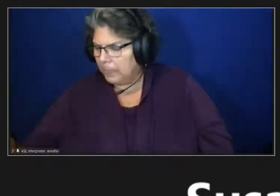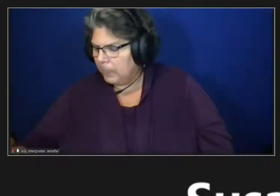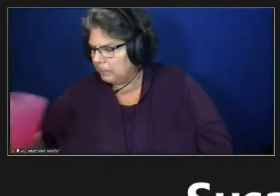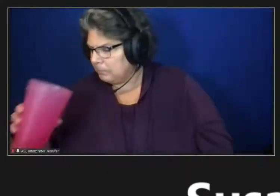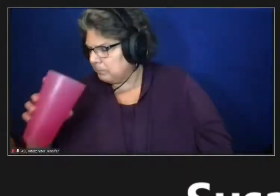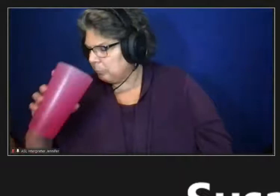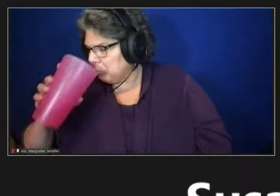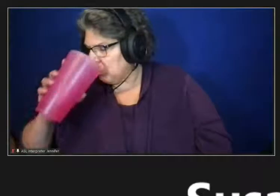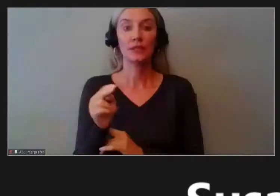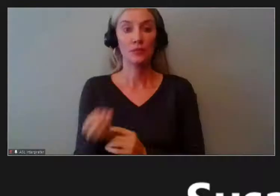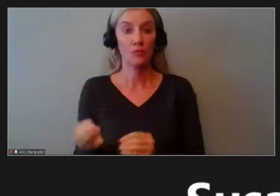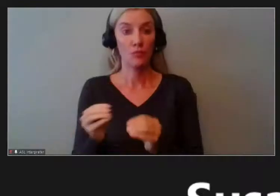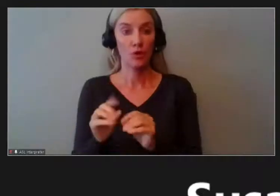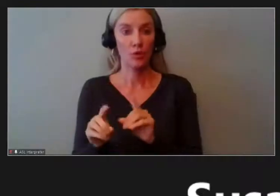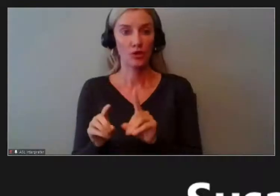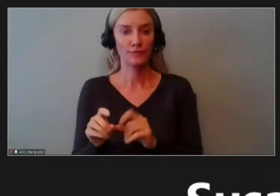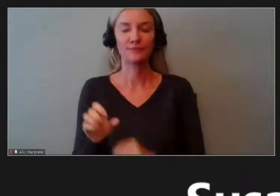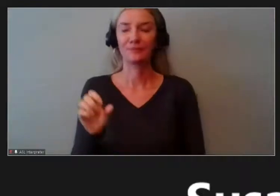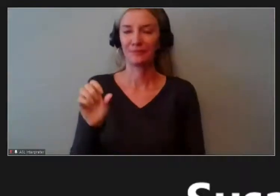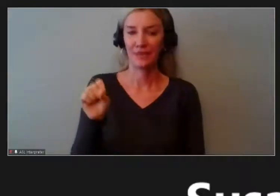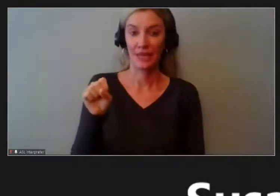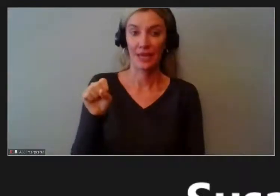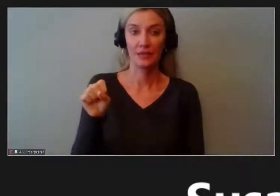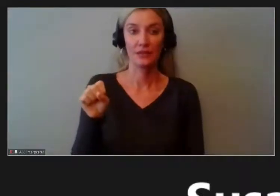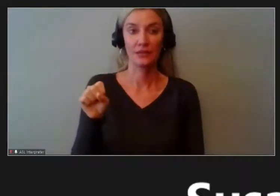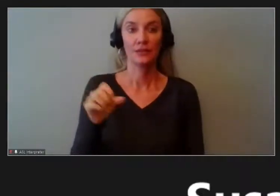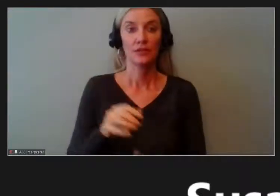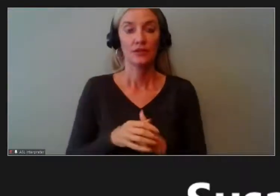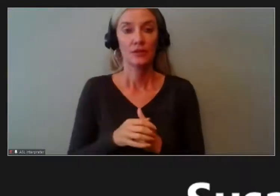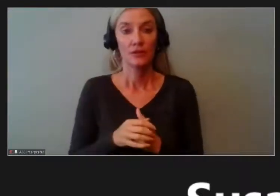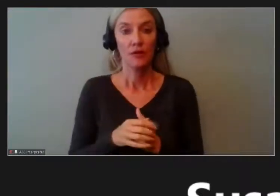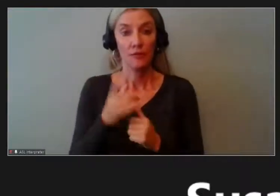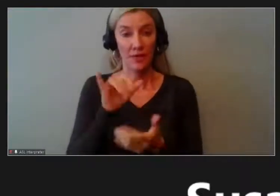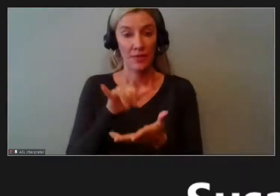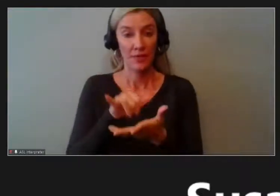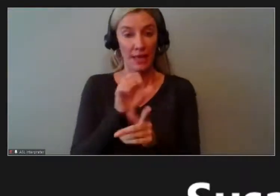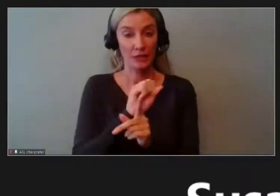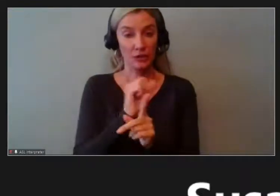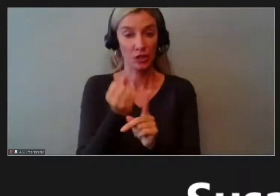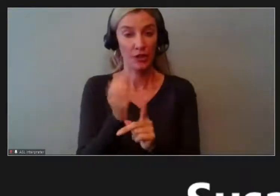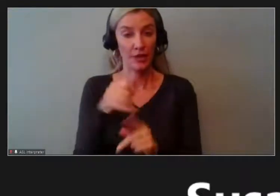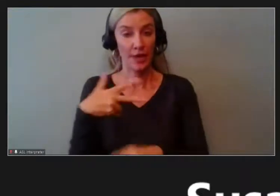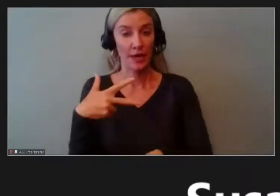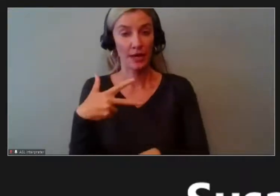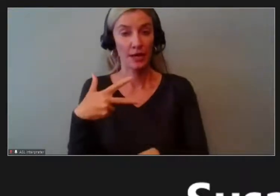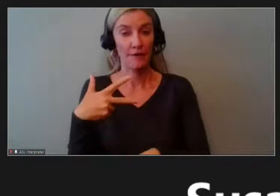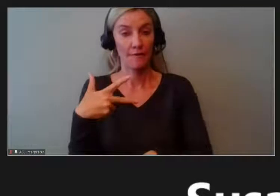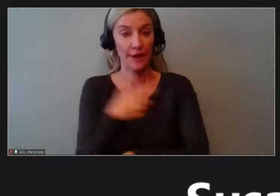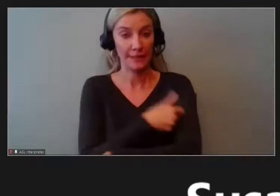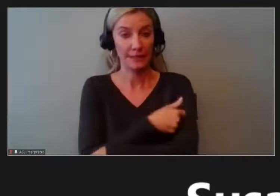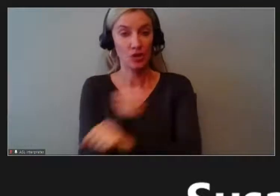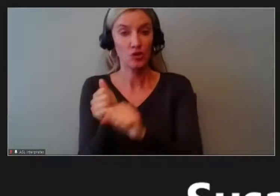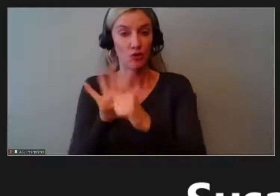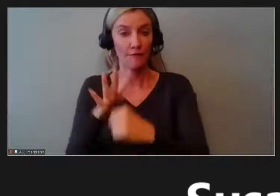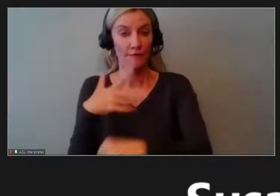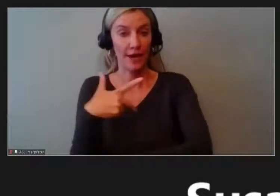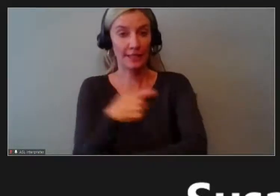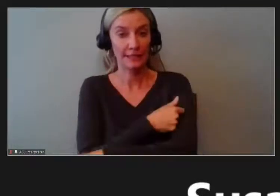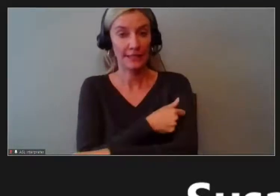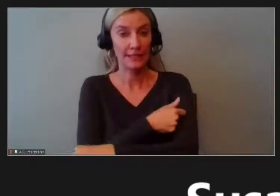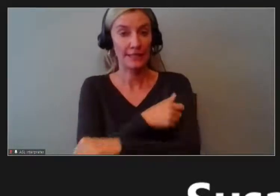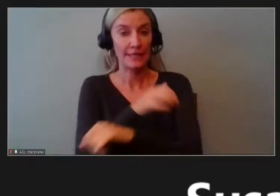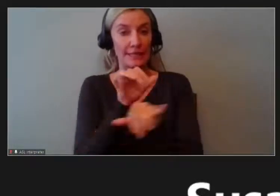So in that case, Dr. Coren, the COVID vaccine would be just like all the